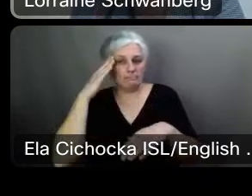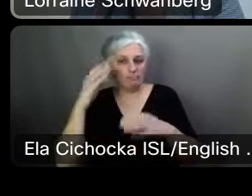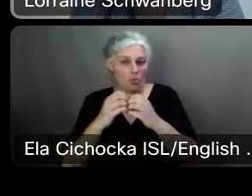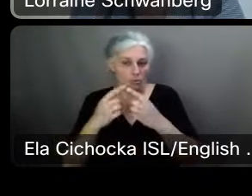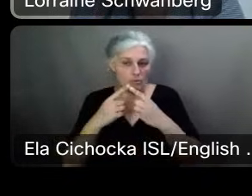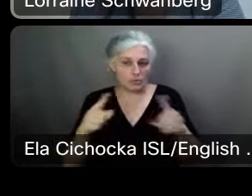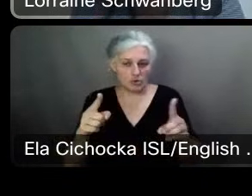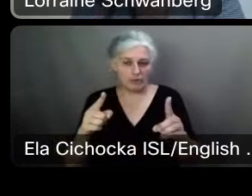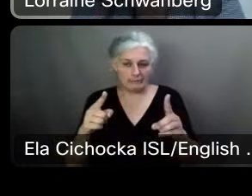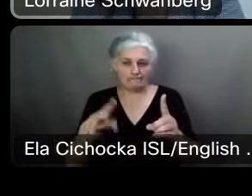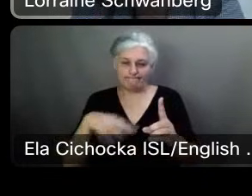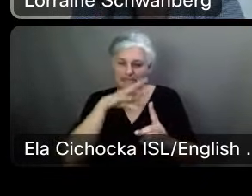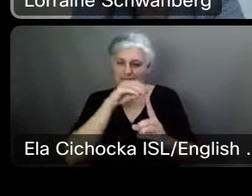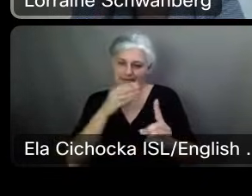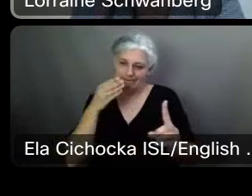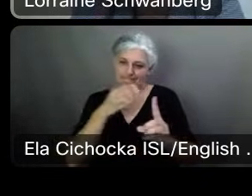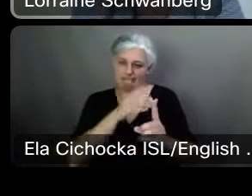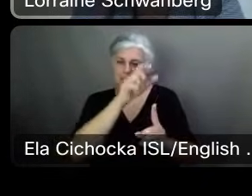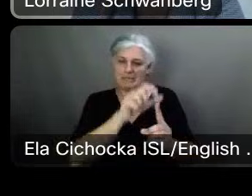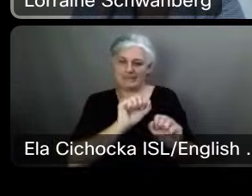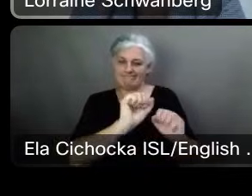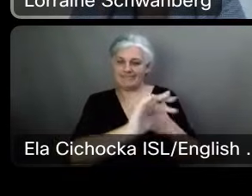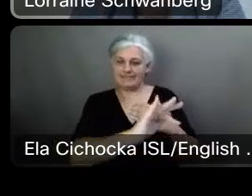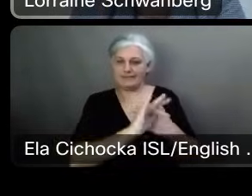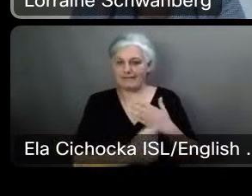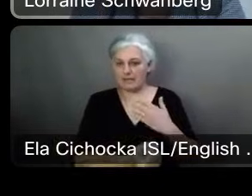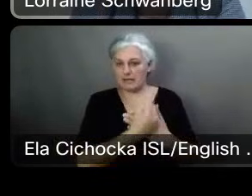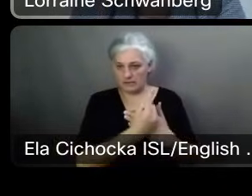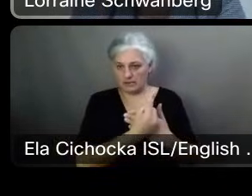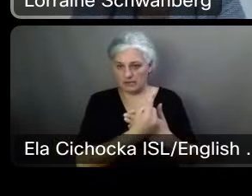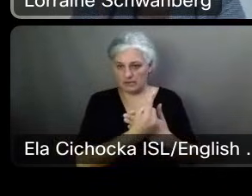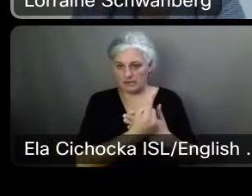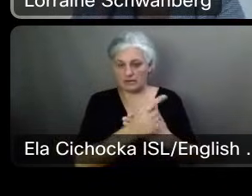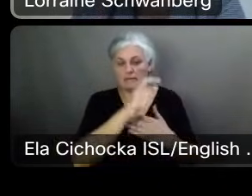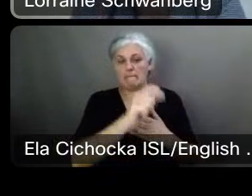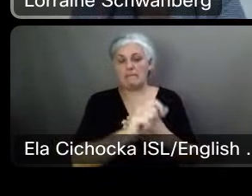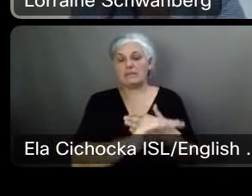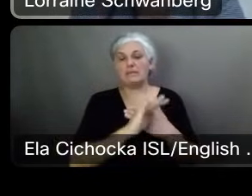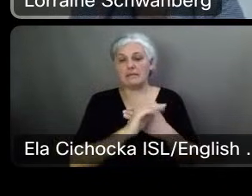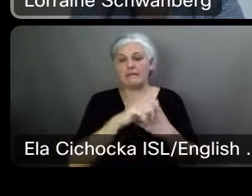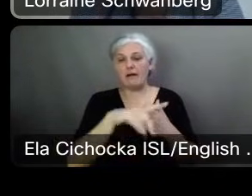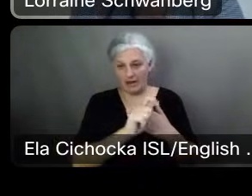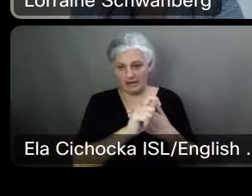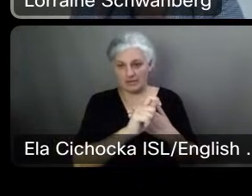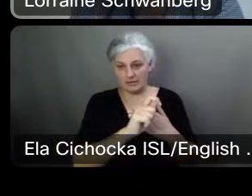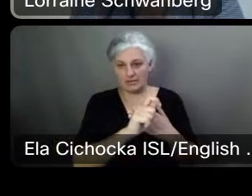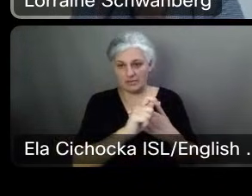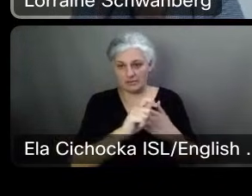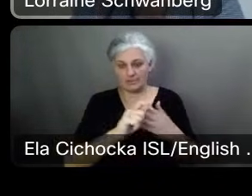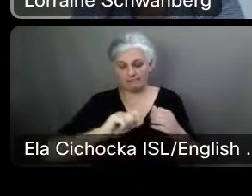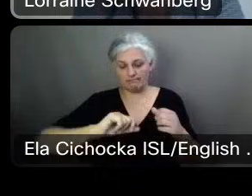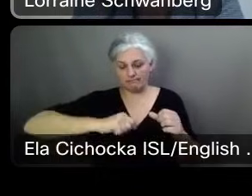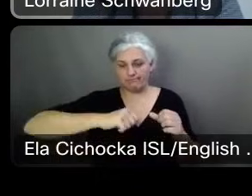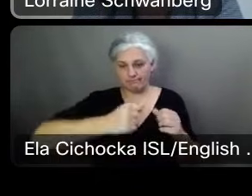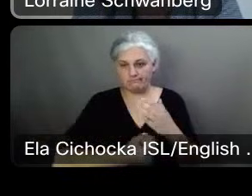very specific to patient safety incidents. Patient Safety Act has introduced this subset of incidents called notifiable